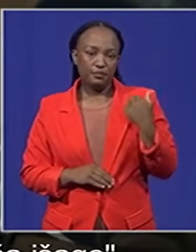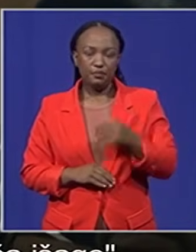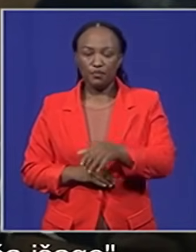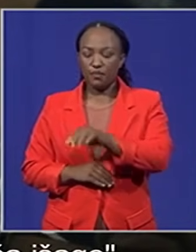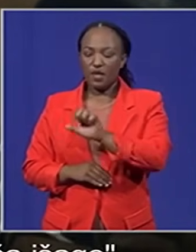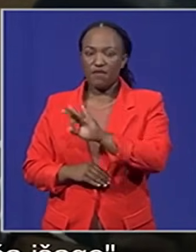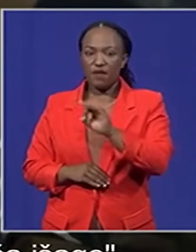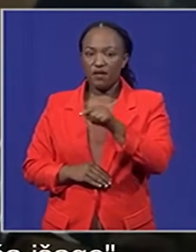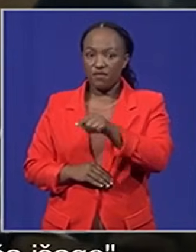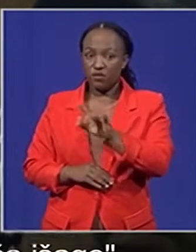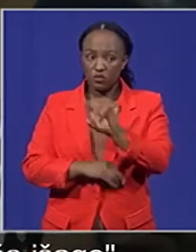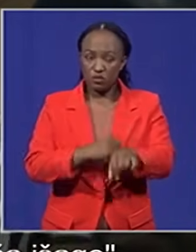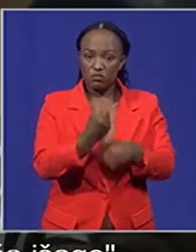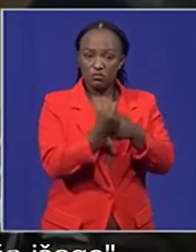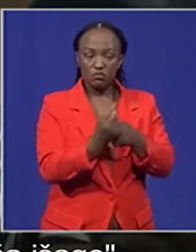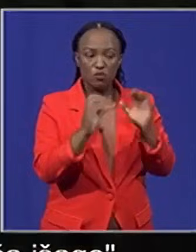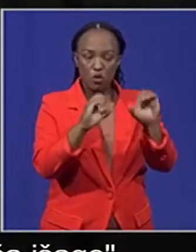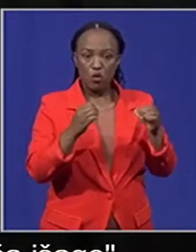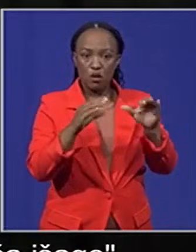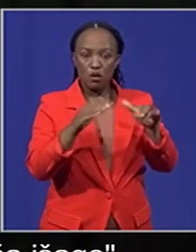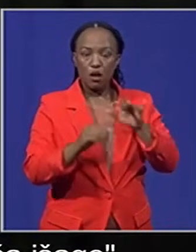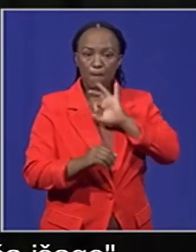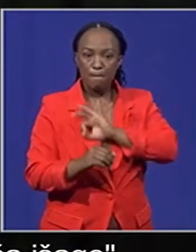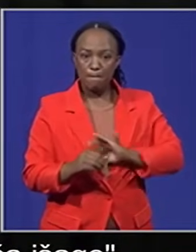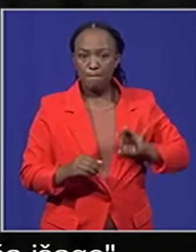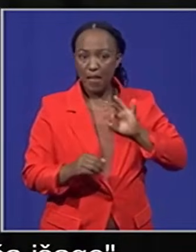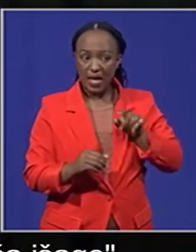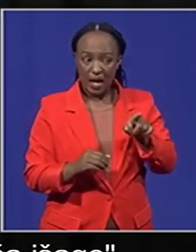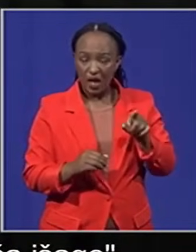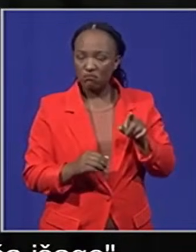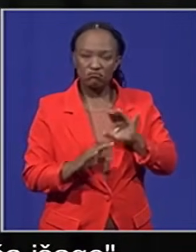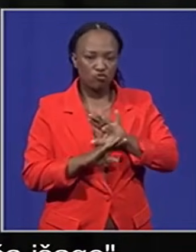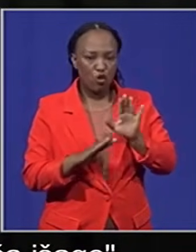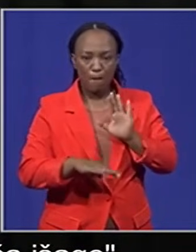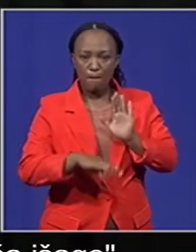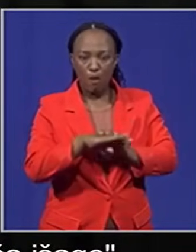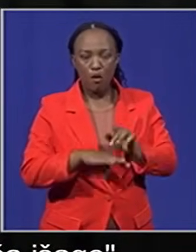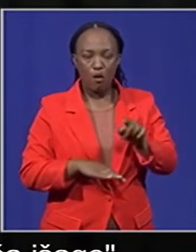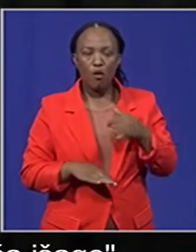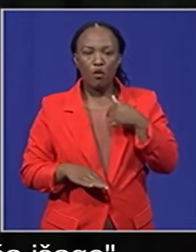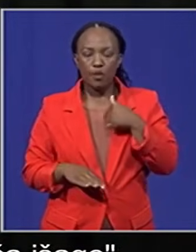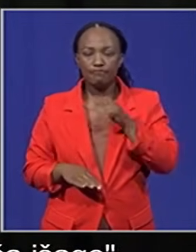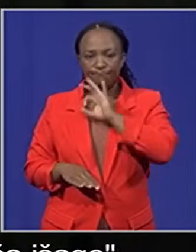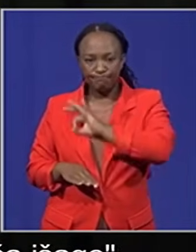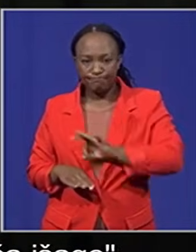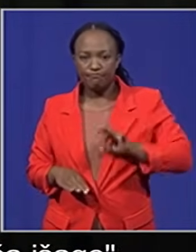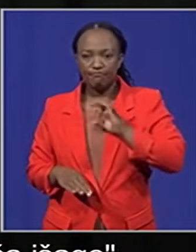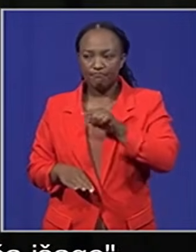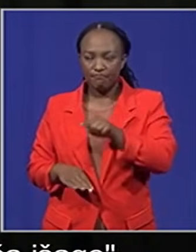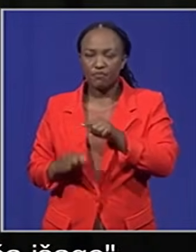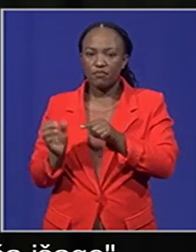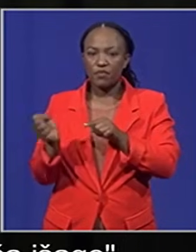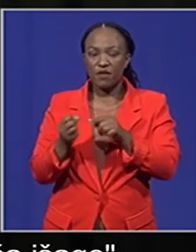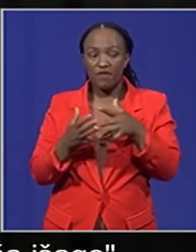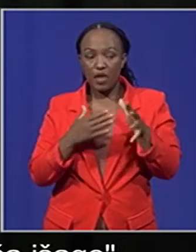supports other organizations to have mayors have come to an end. We will field mayors, and anyone who wants